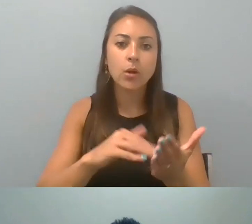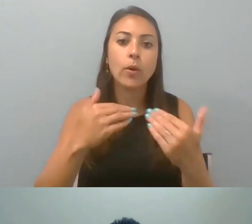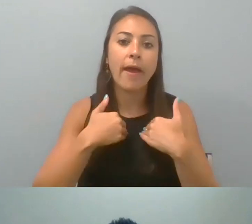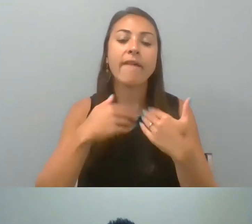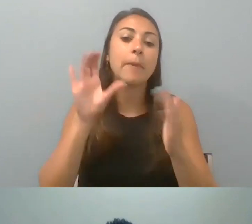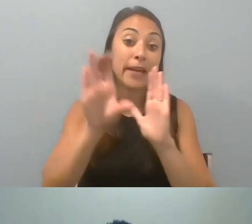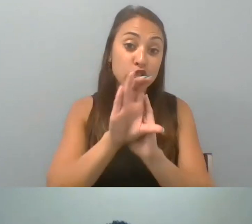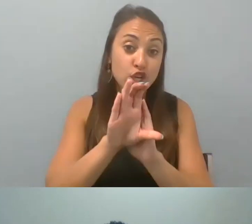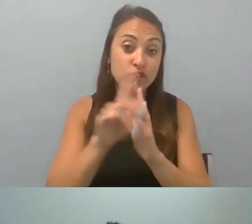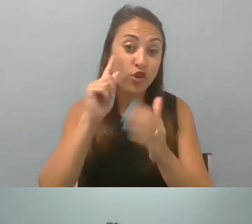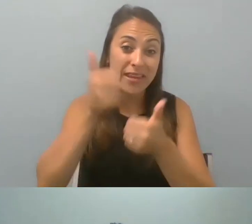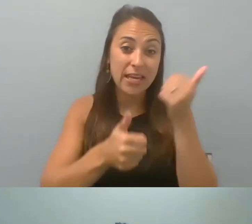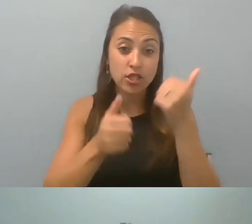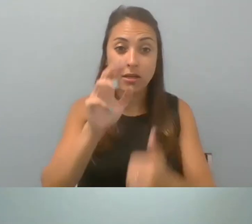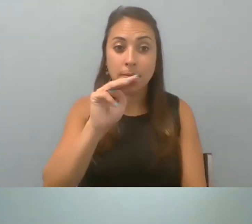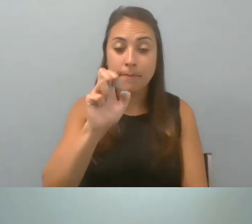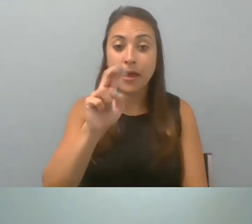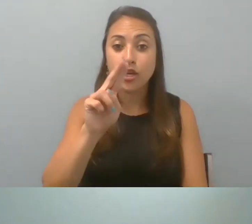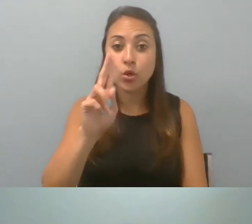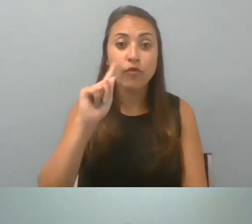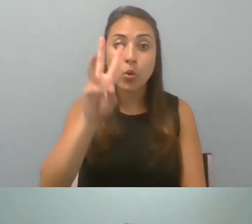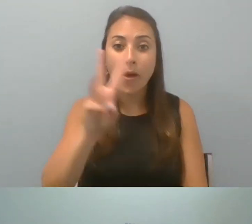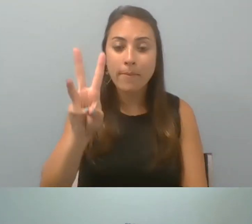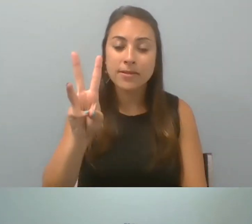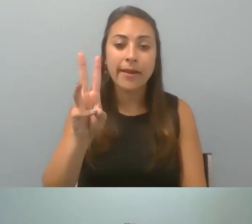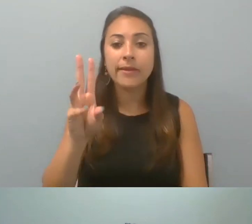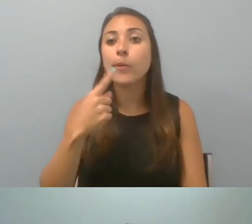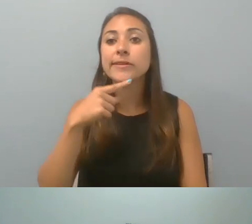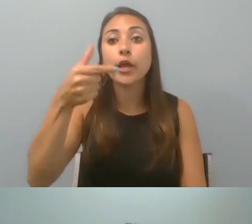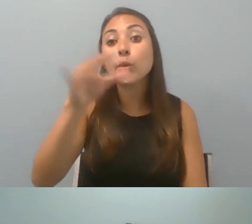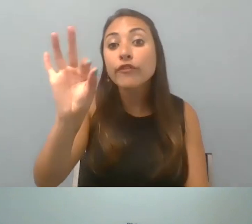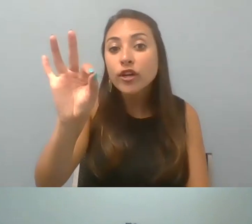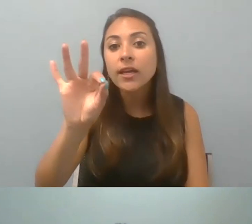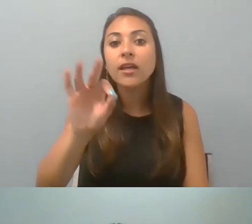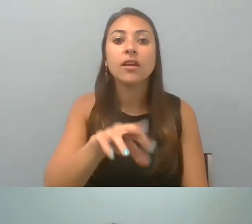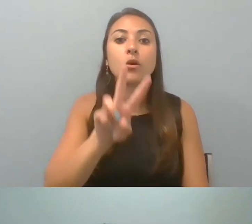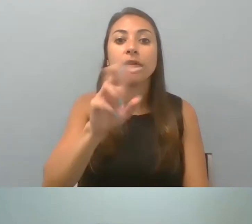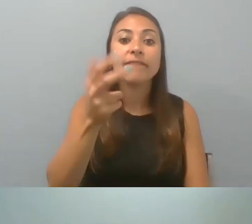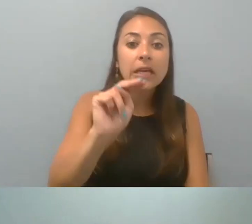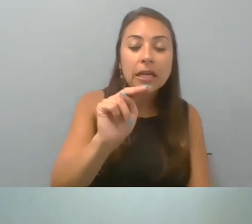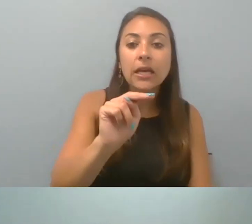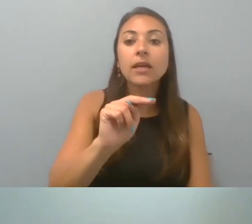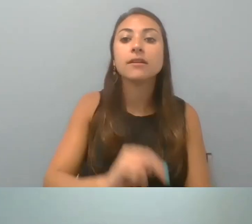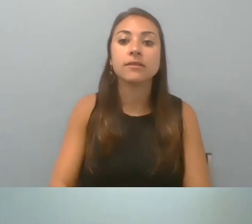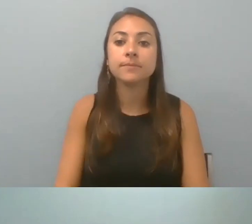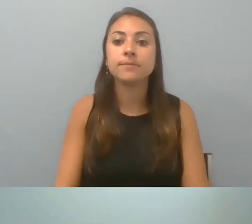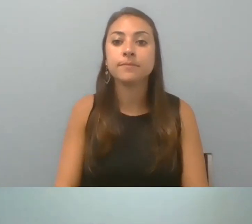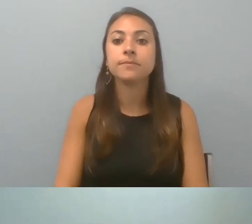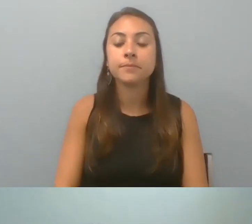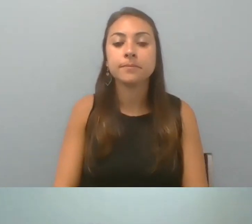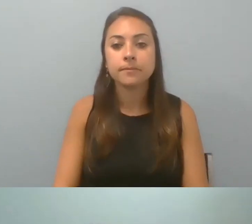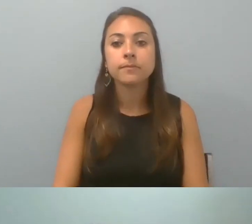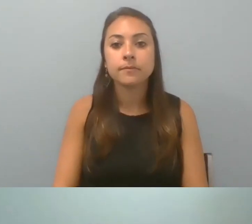on our menus on our website, on the labeling on the line, with again what we call core icons that might give somebody